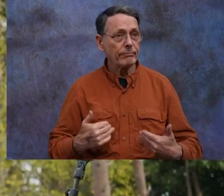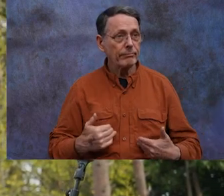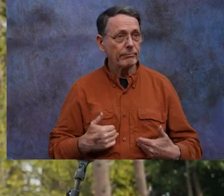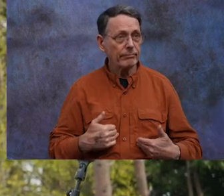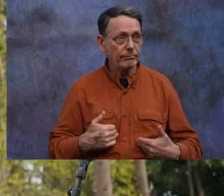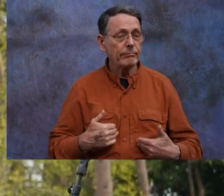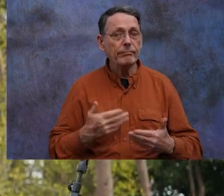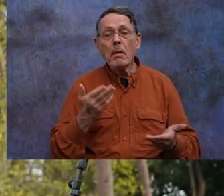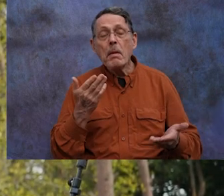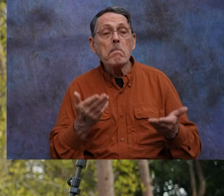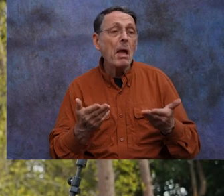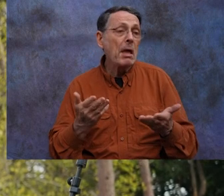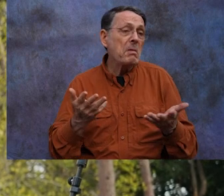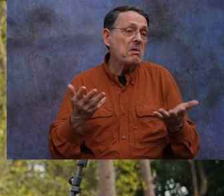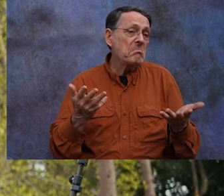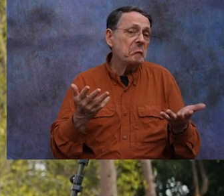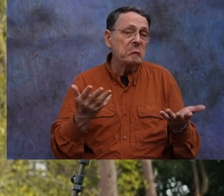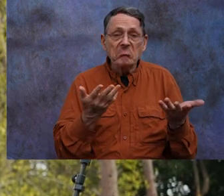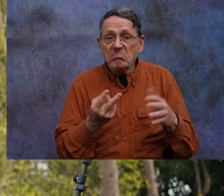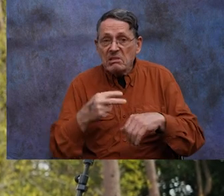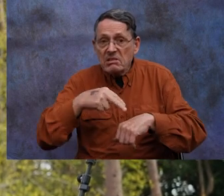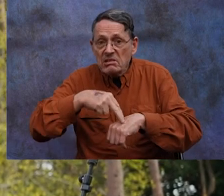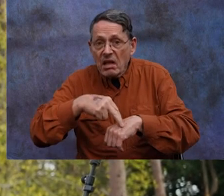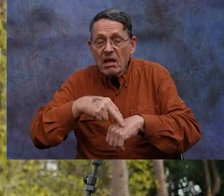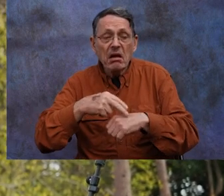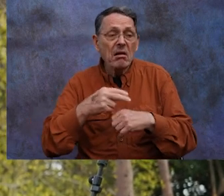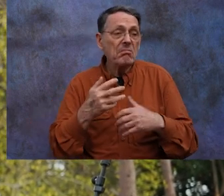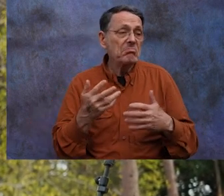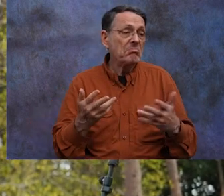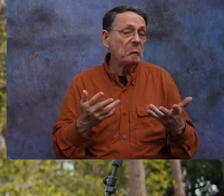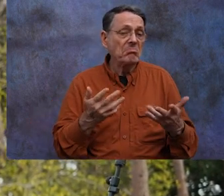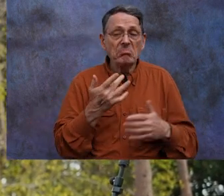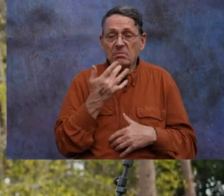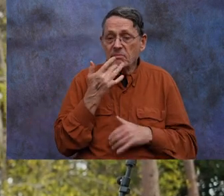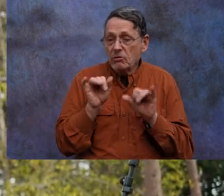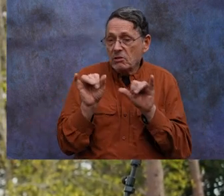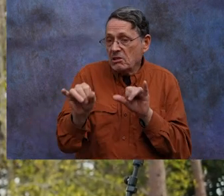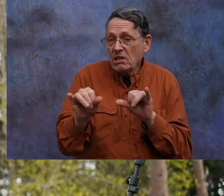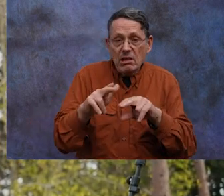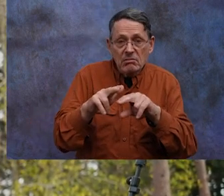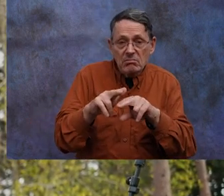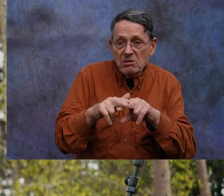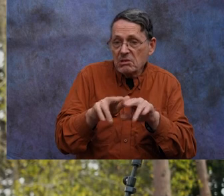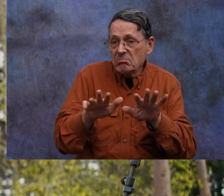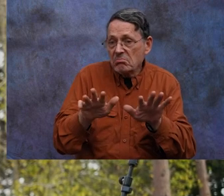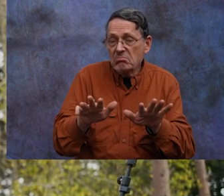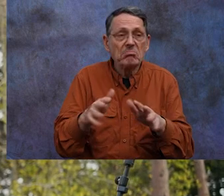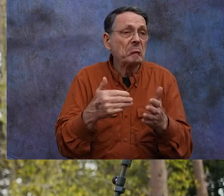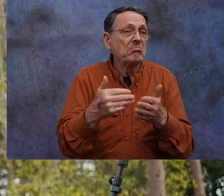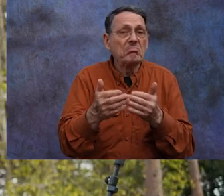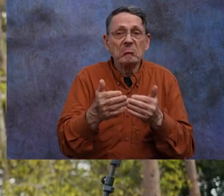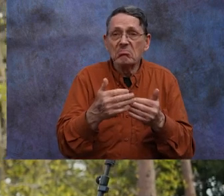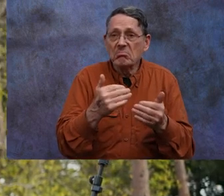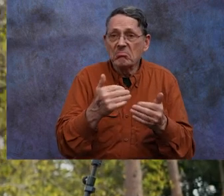Maybe you want to stand. Maybe you'd prefer to be where you are. Maybe you'd like to make